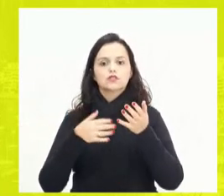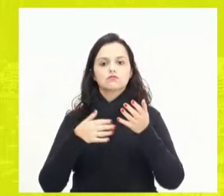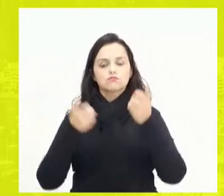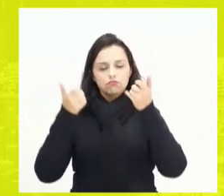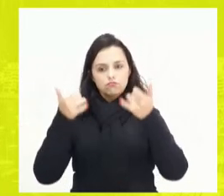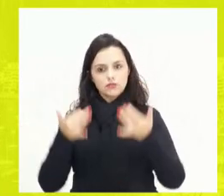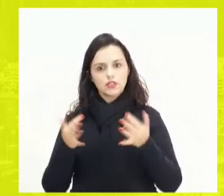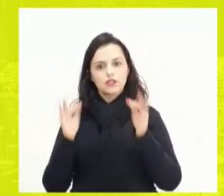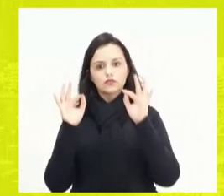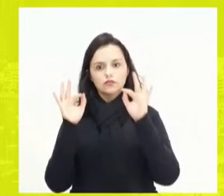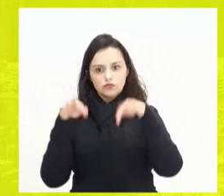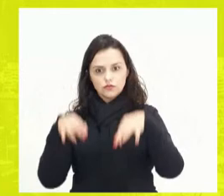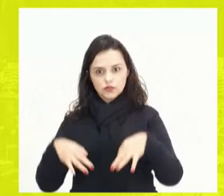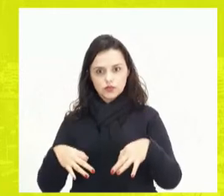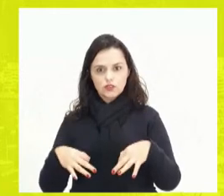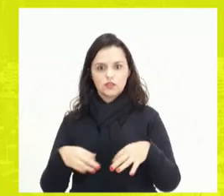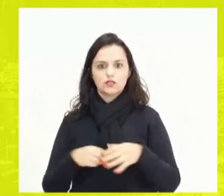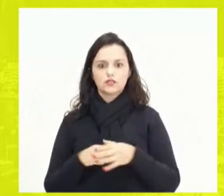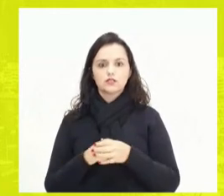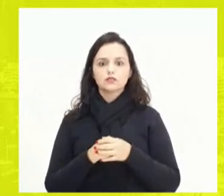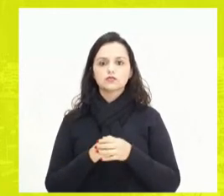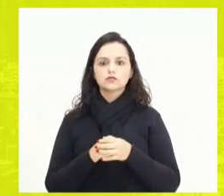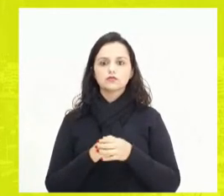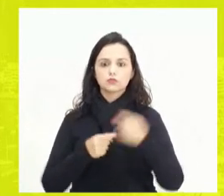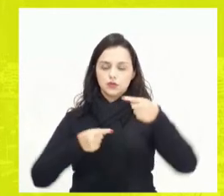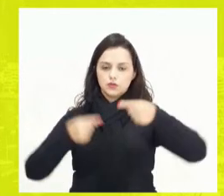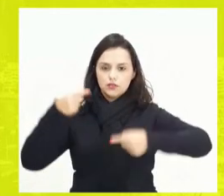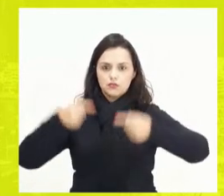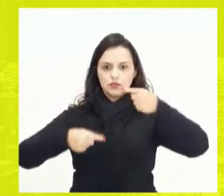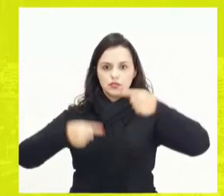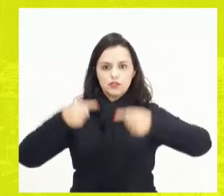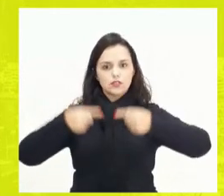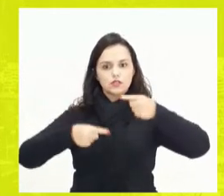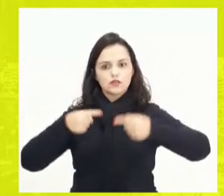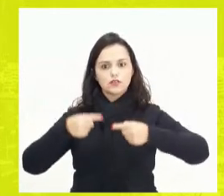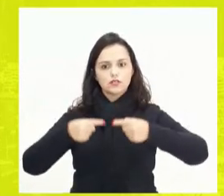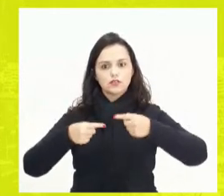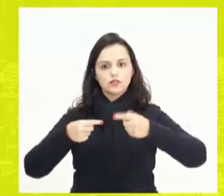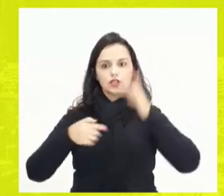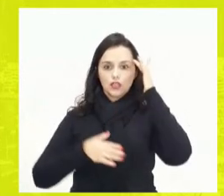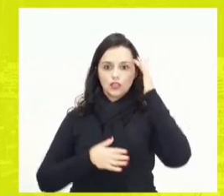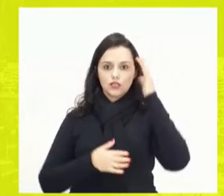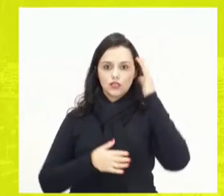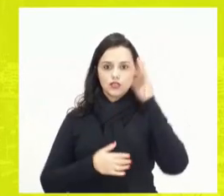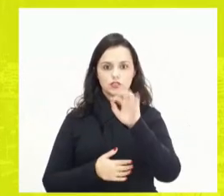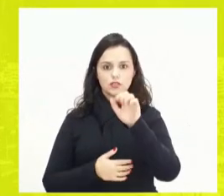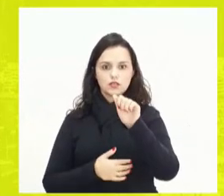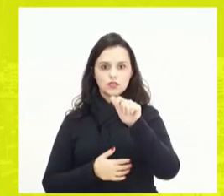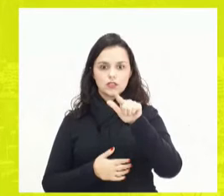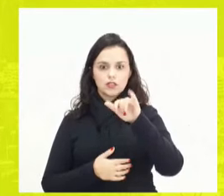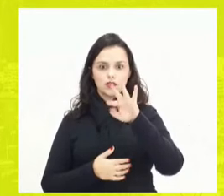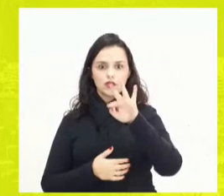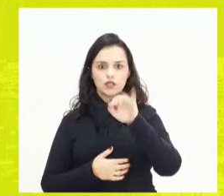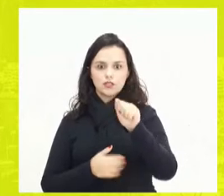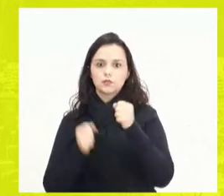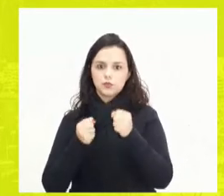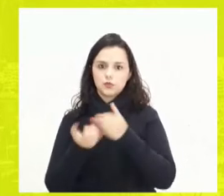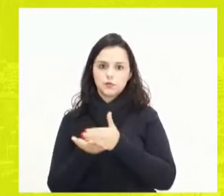if you want to make your final comment elita you can start